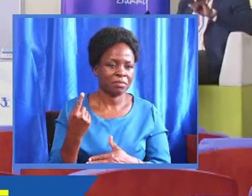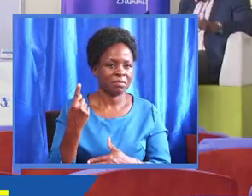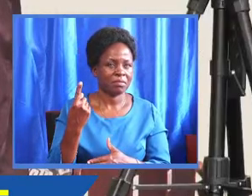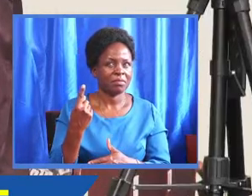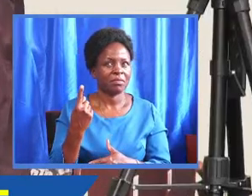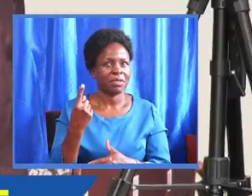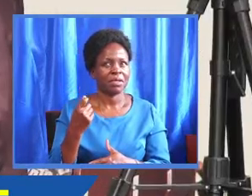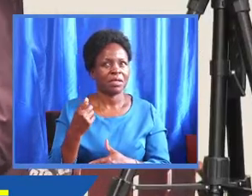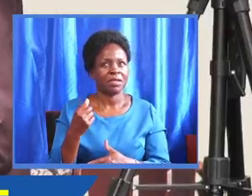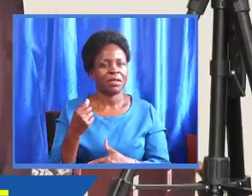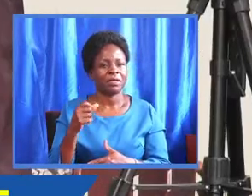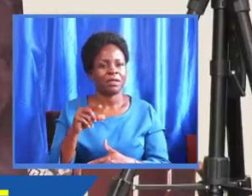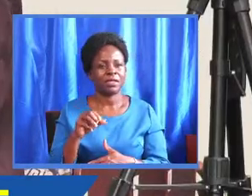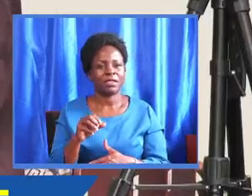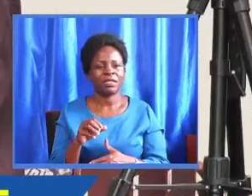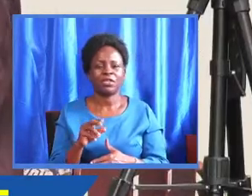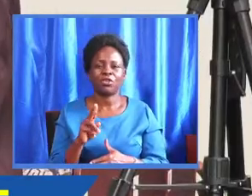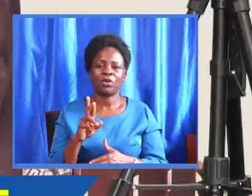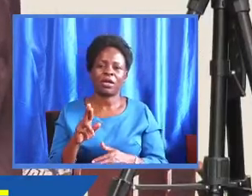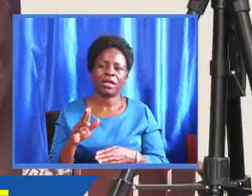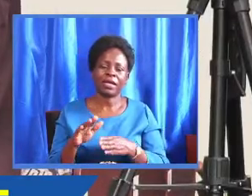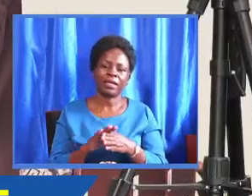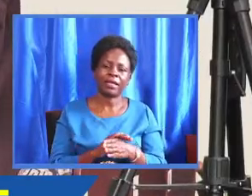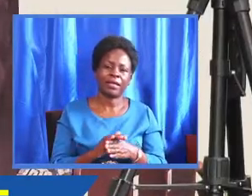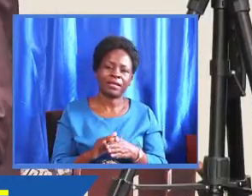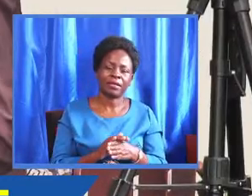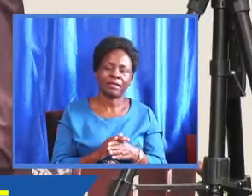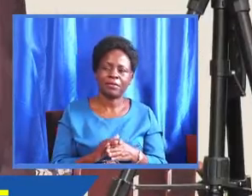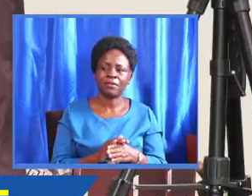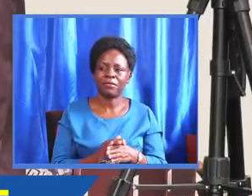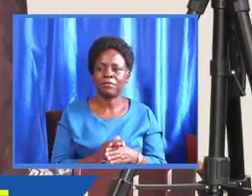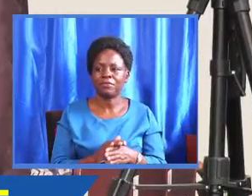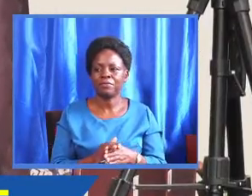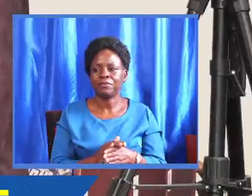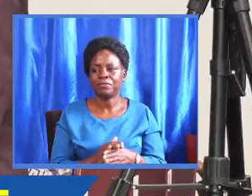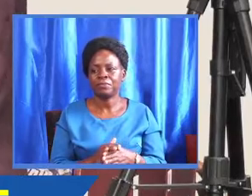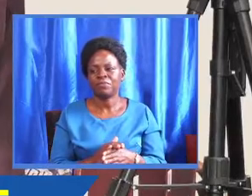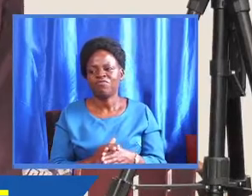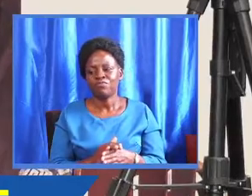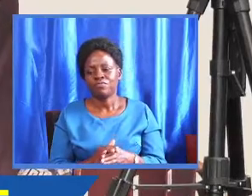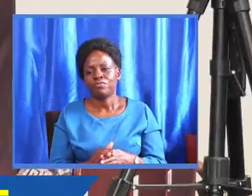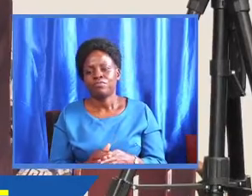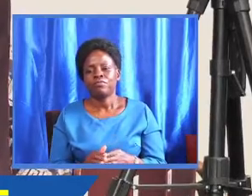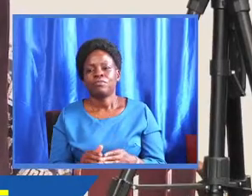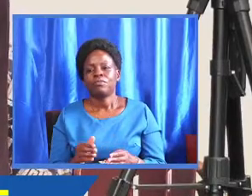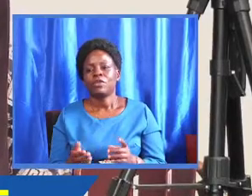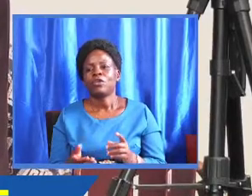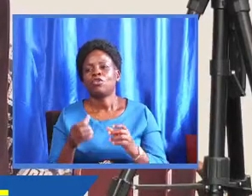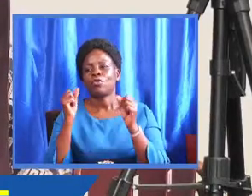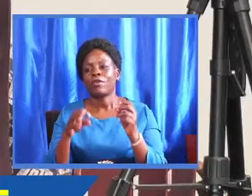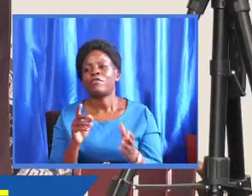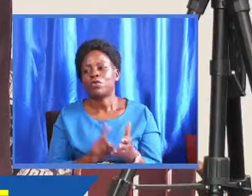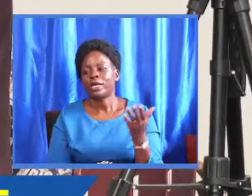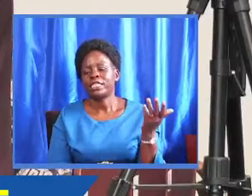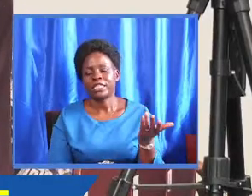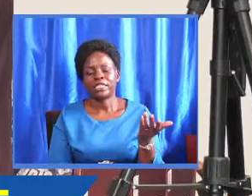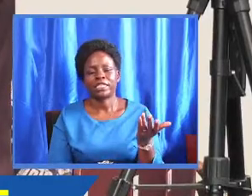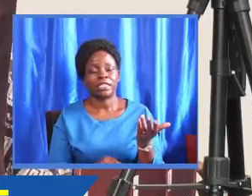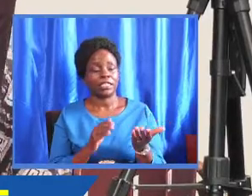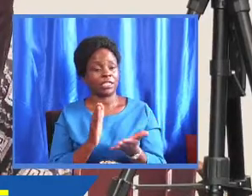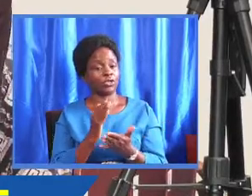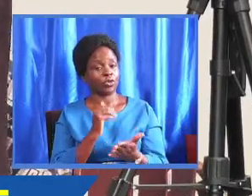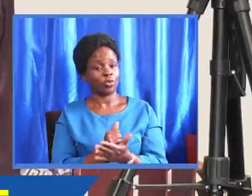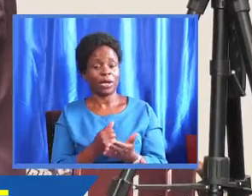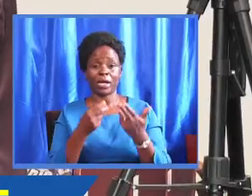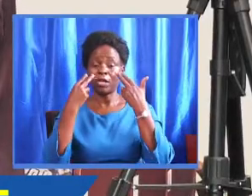URA mu estate business. Na katutuali estate business. Chichiche tuwa filwa. Cause